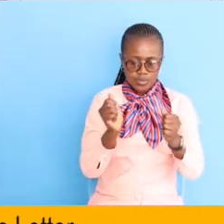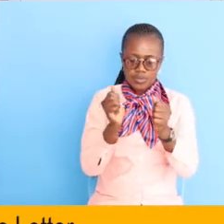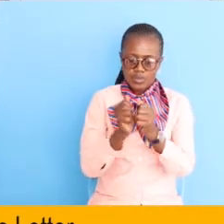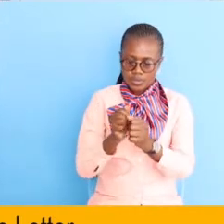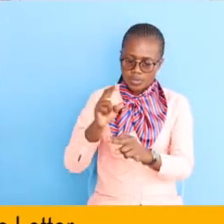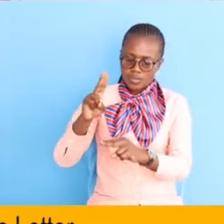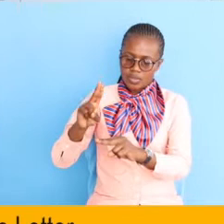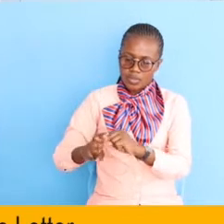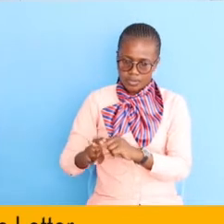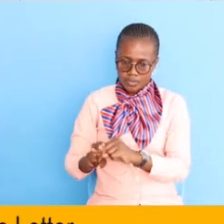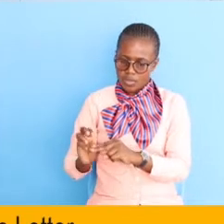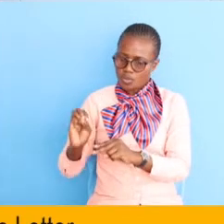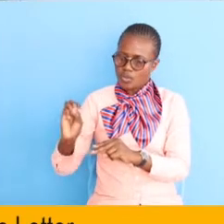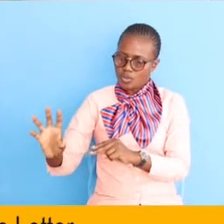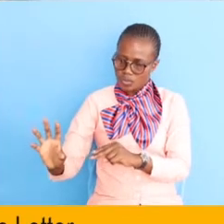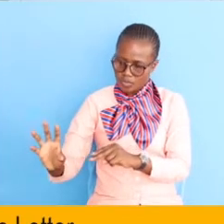placed.